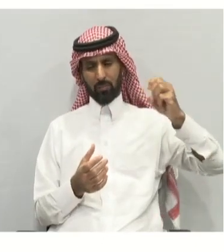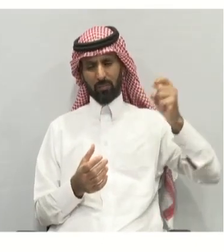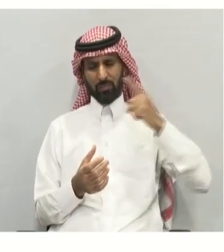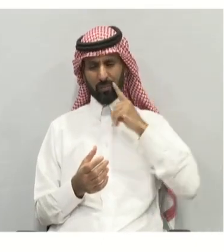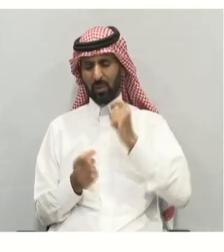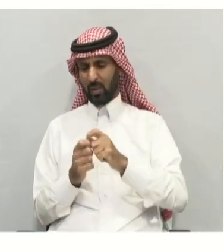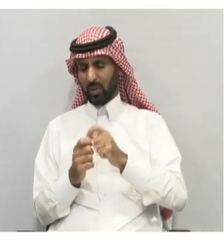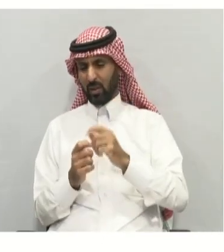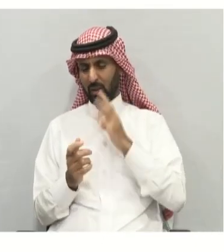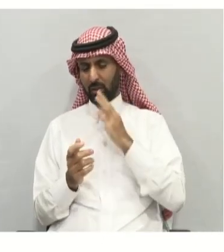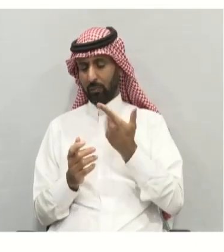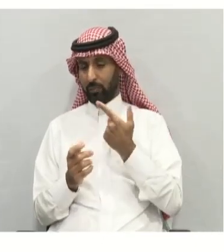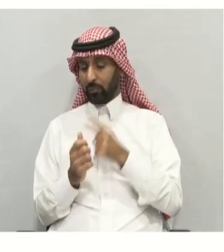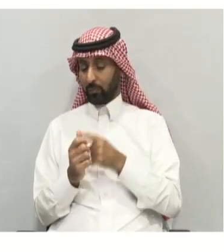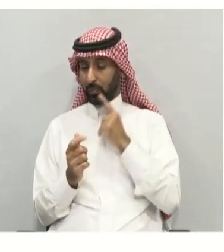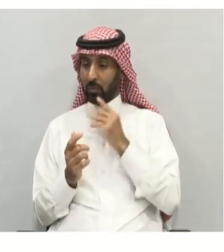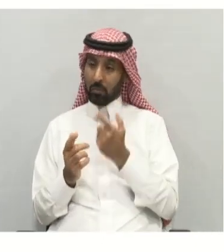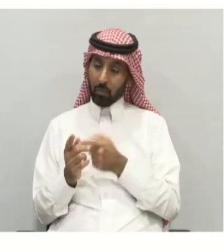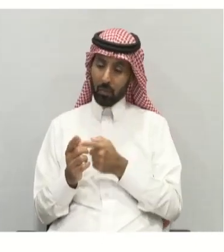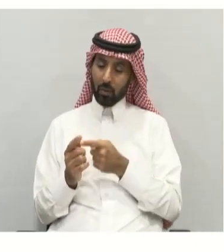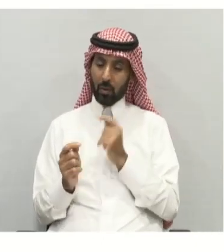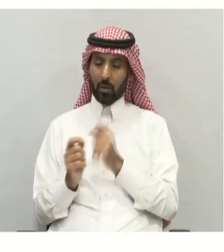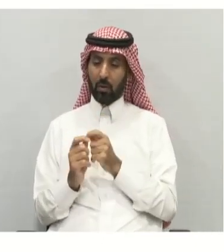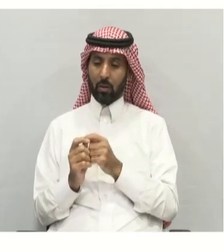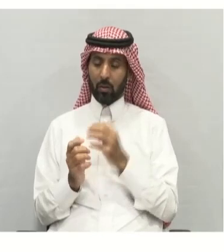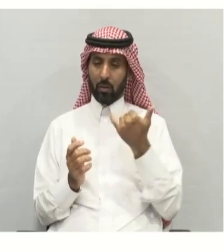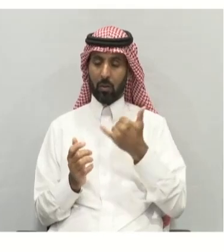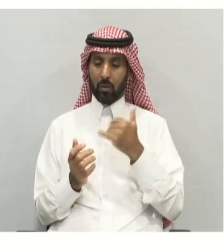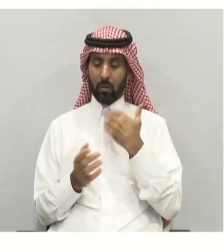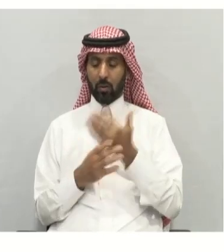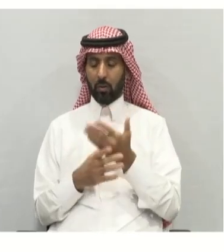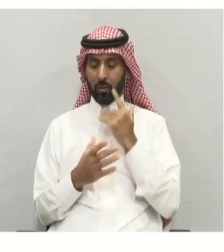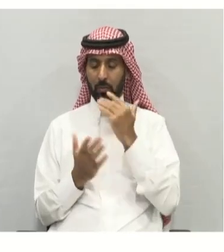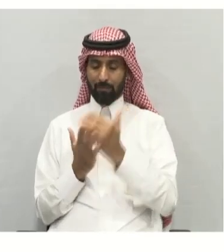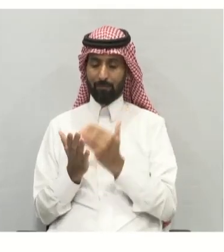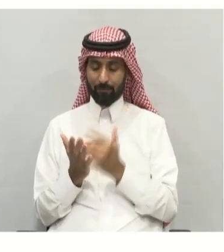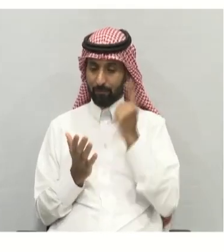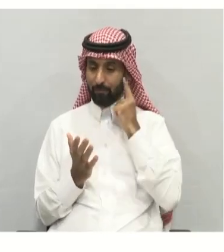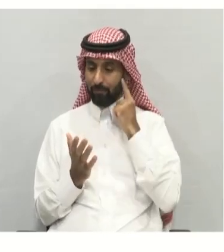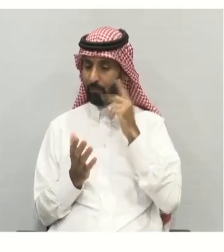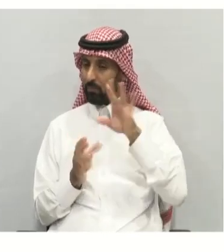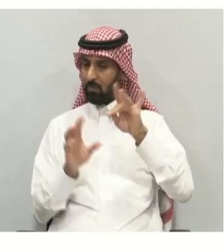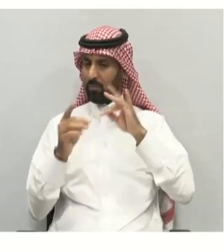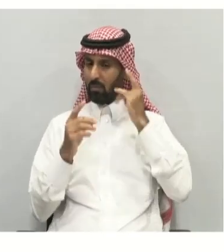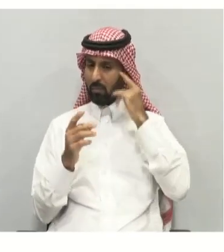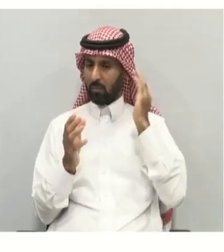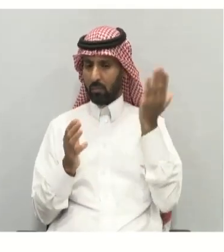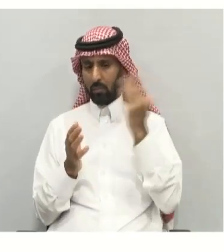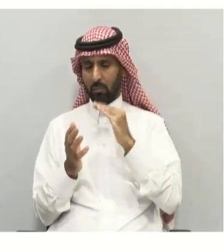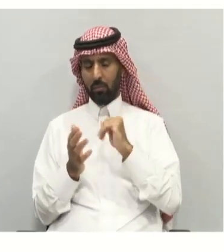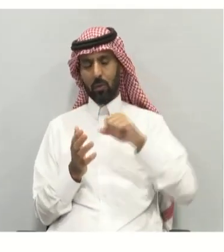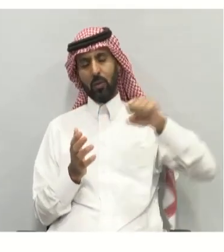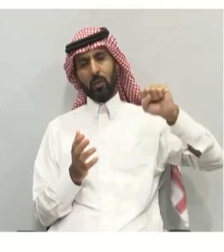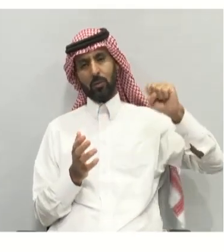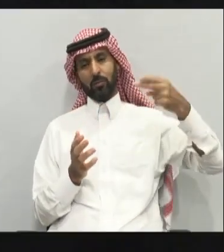give advice or to make a suggestion that may be important, but it gives the listener the choice. So of course, so